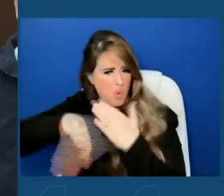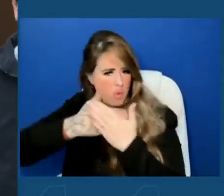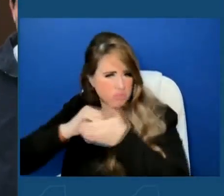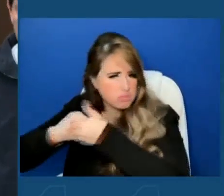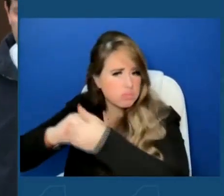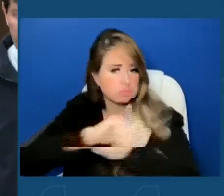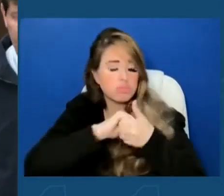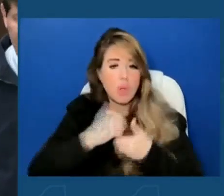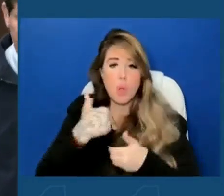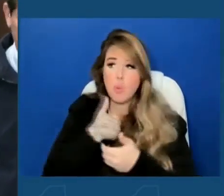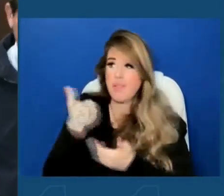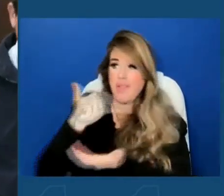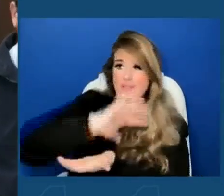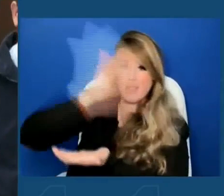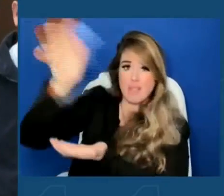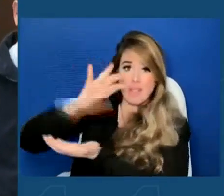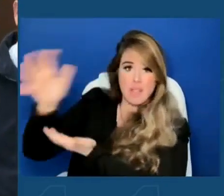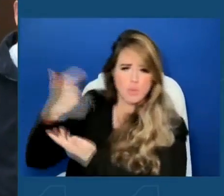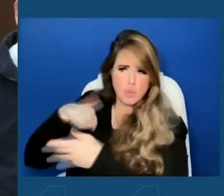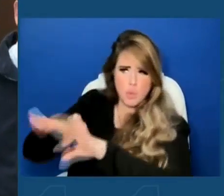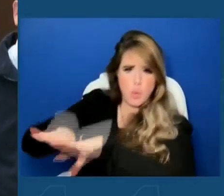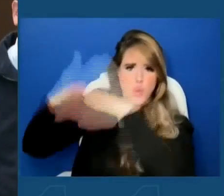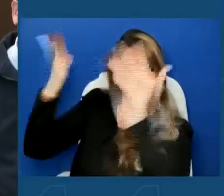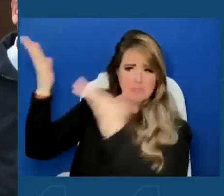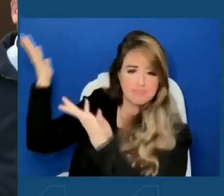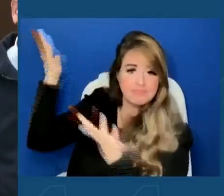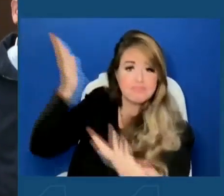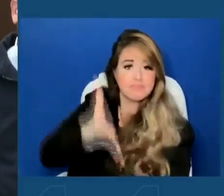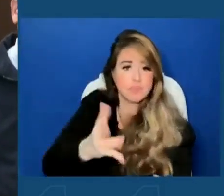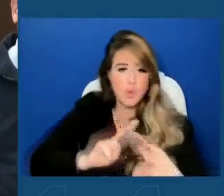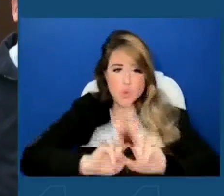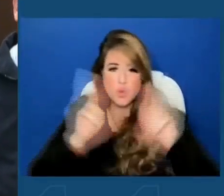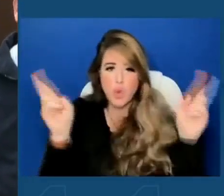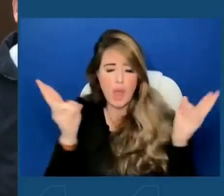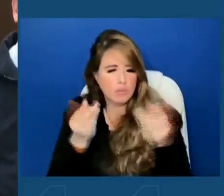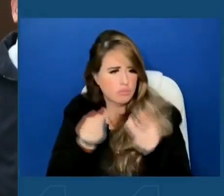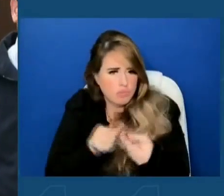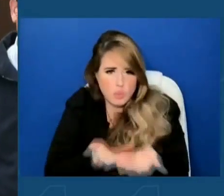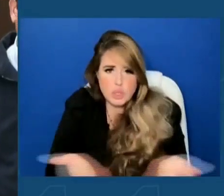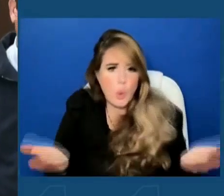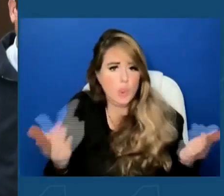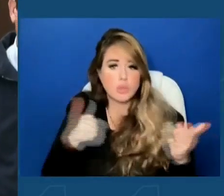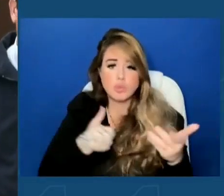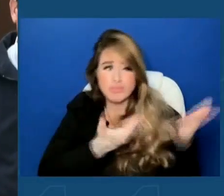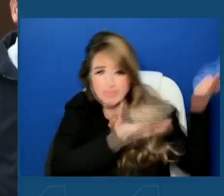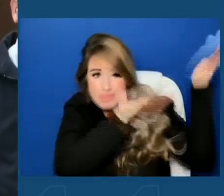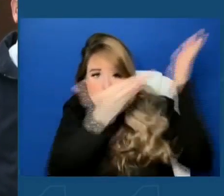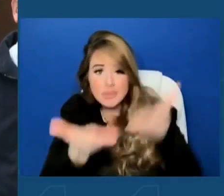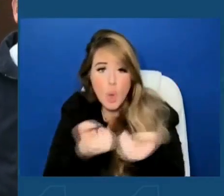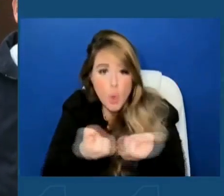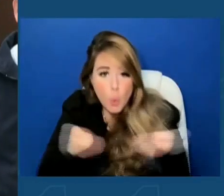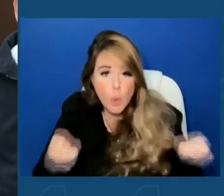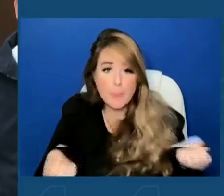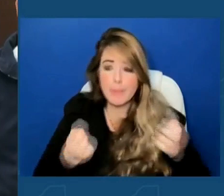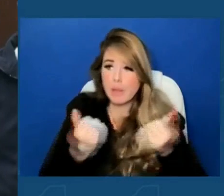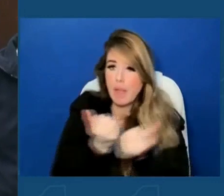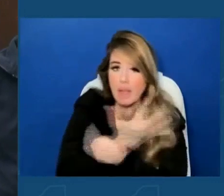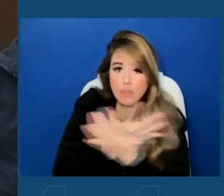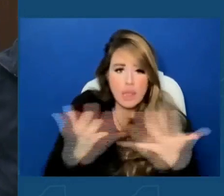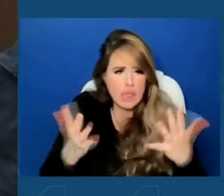we refresh all of our stockpile inventories, and we bring in heavy equipment from around the state to pre-position